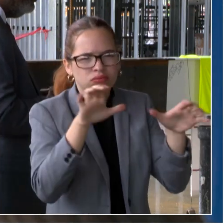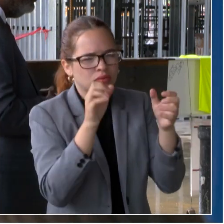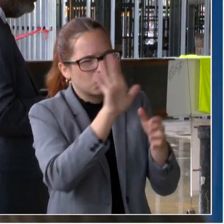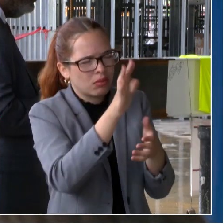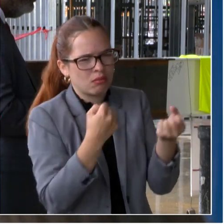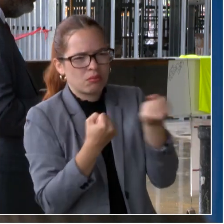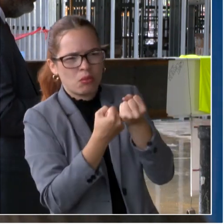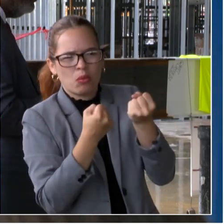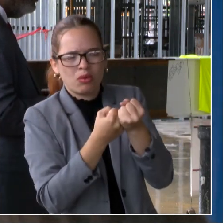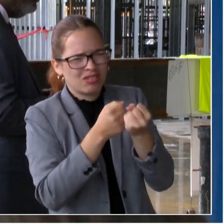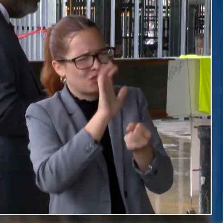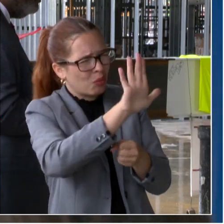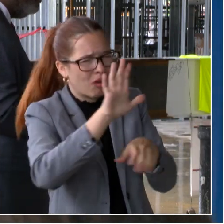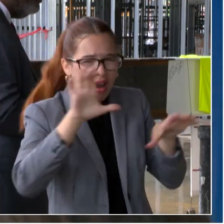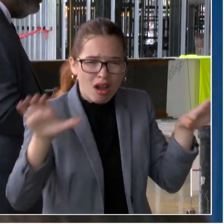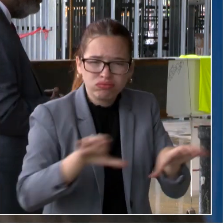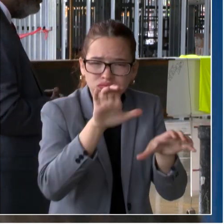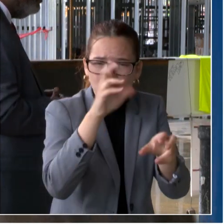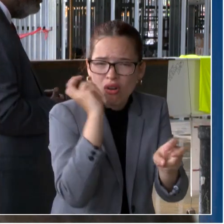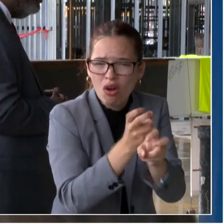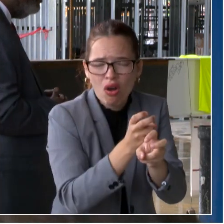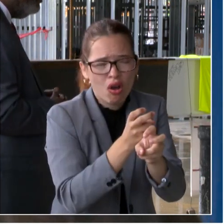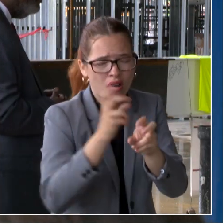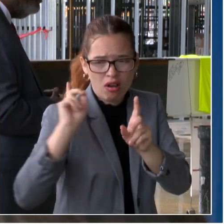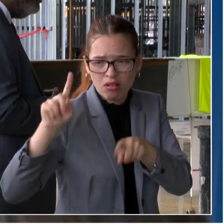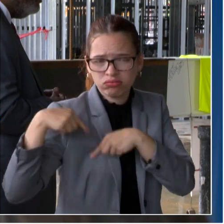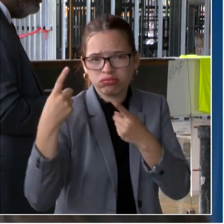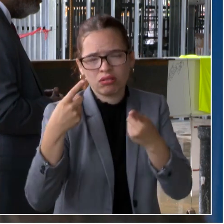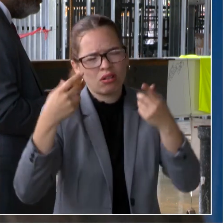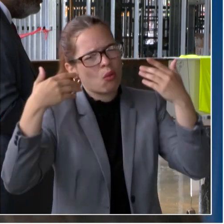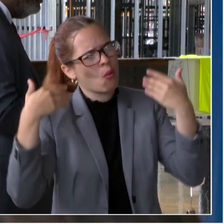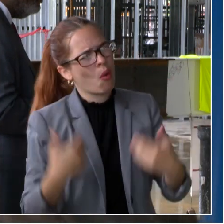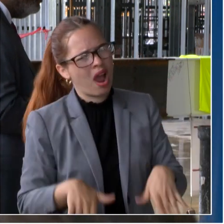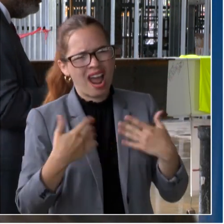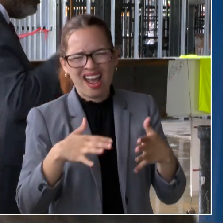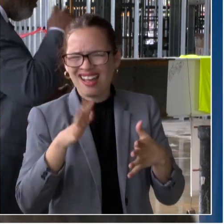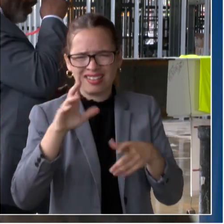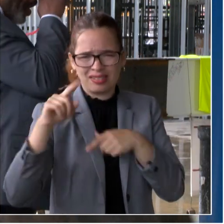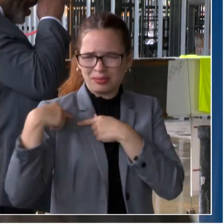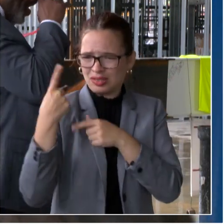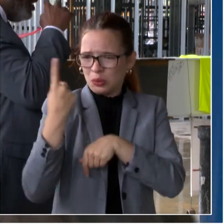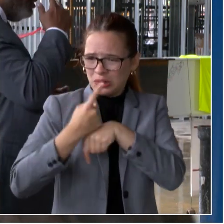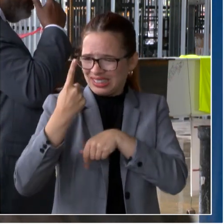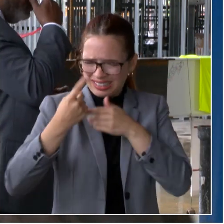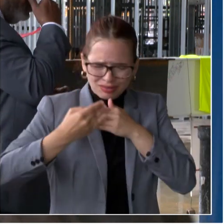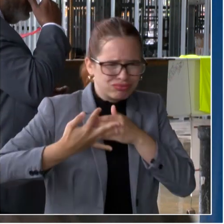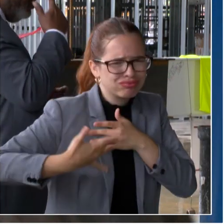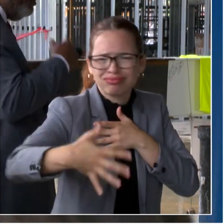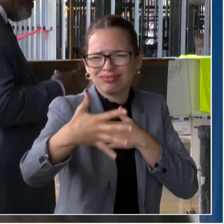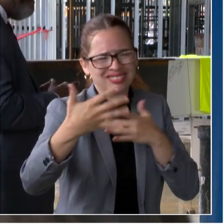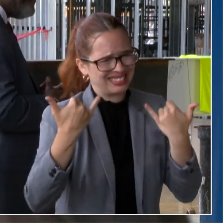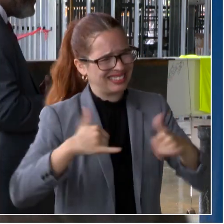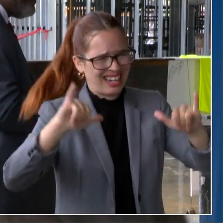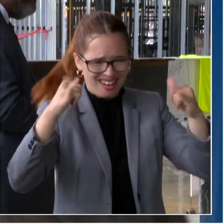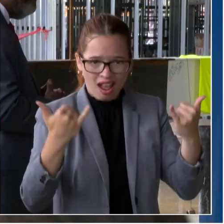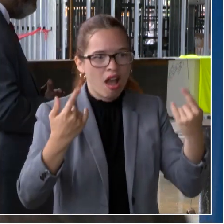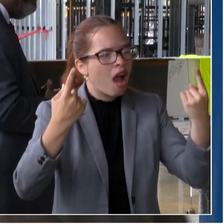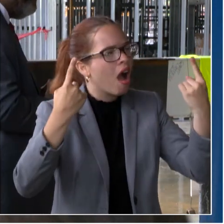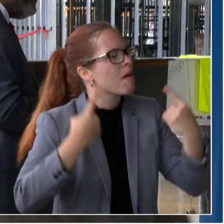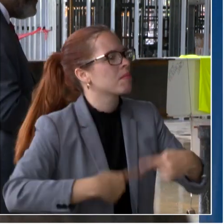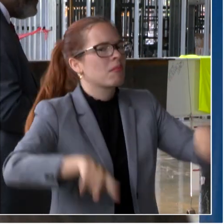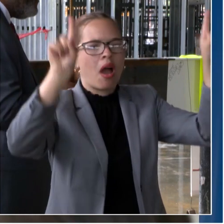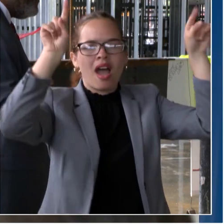And I got to tell you, I'm going to do whatever I can to be able to say thank you so much to Wayne Turnage for the work that you've